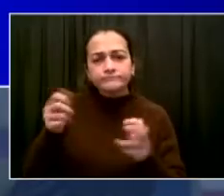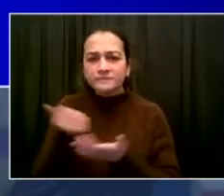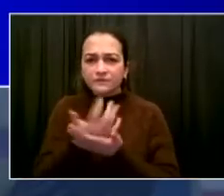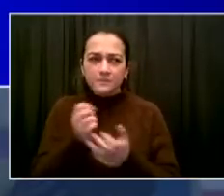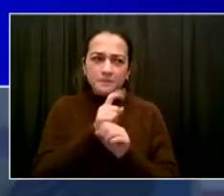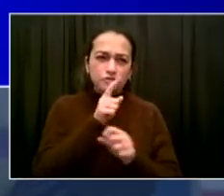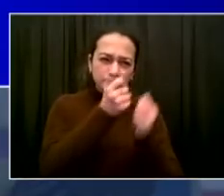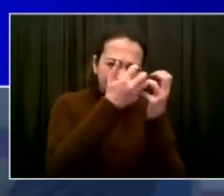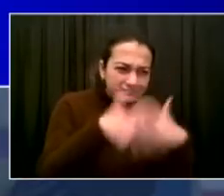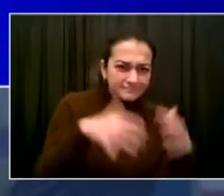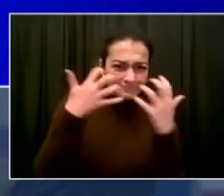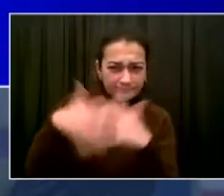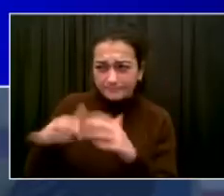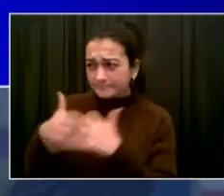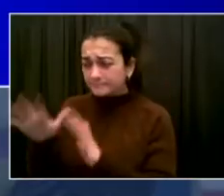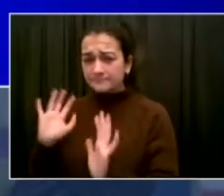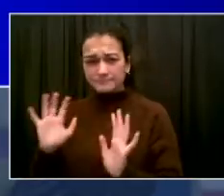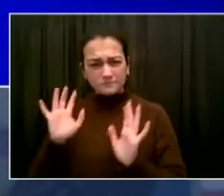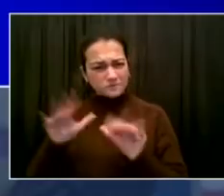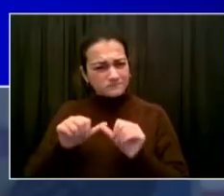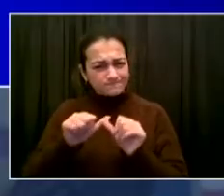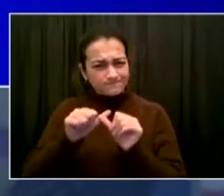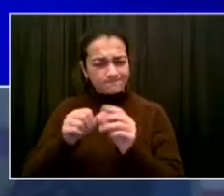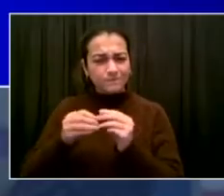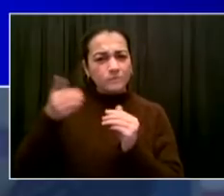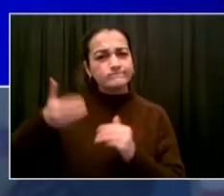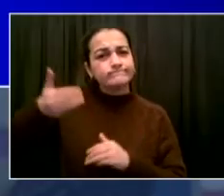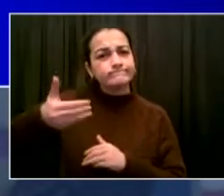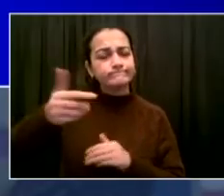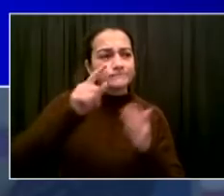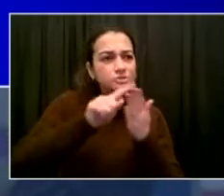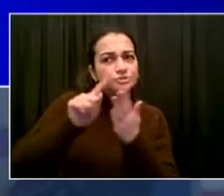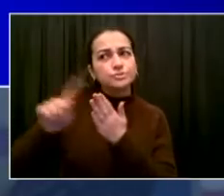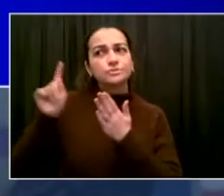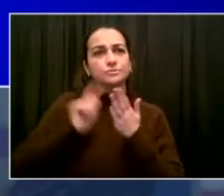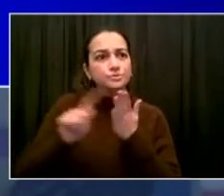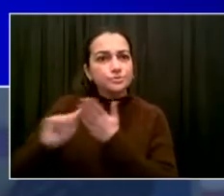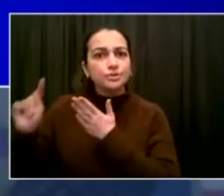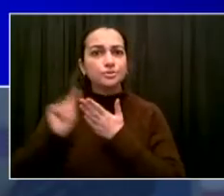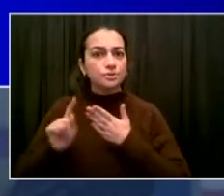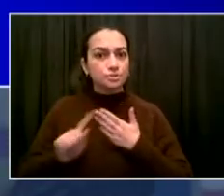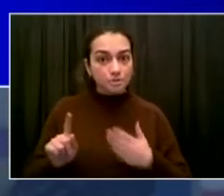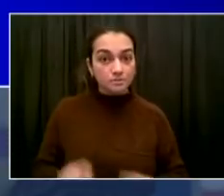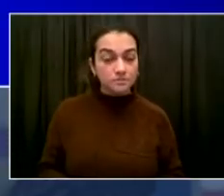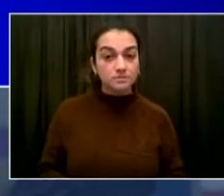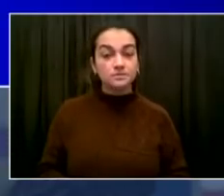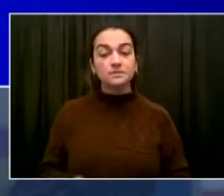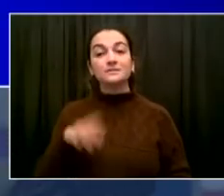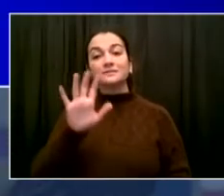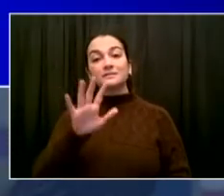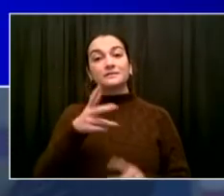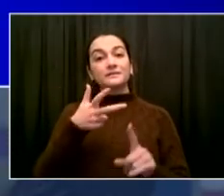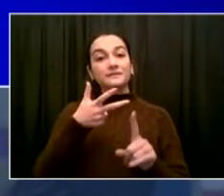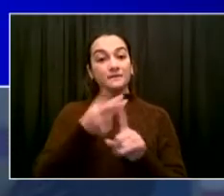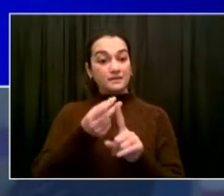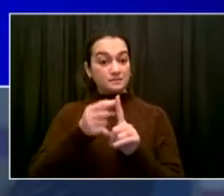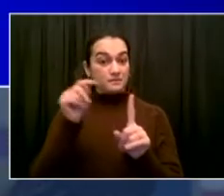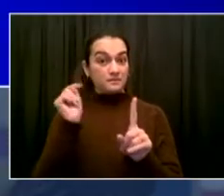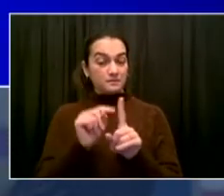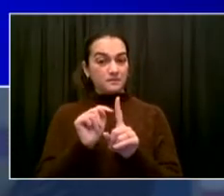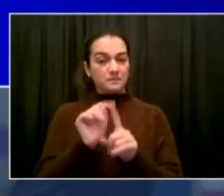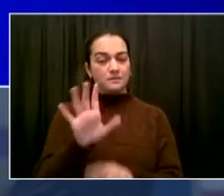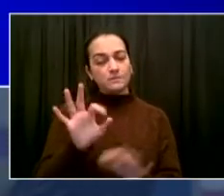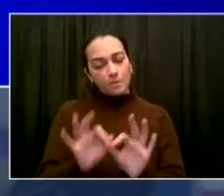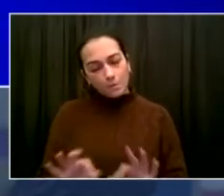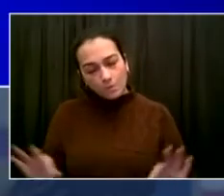The vaccination mandates more important than ever, given what we're seeing from Omicron on the ground. On